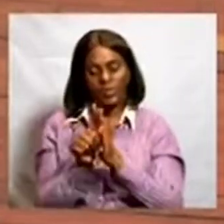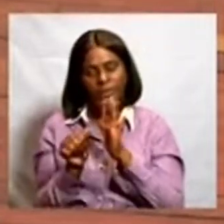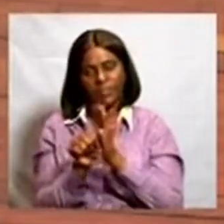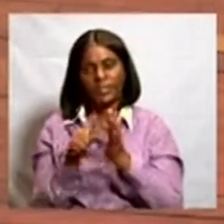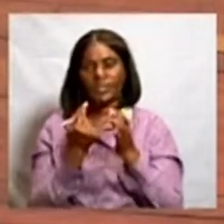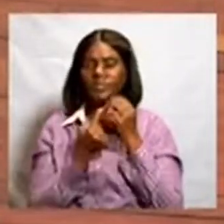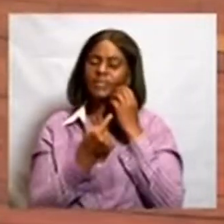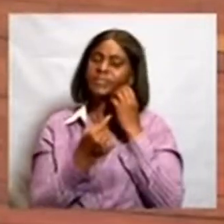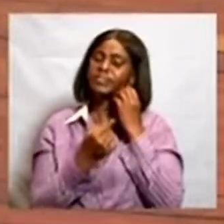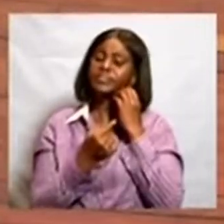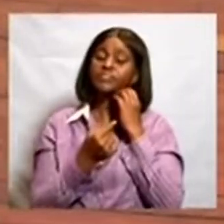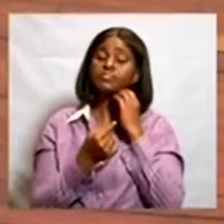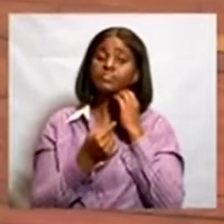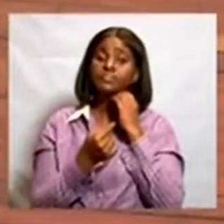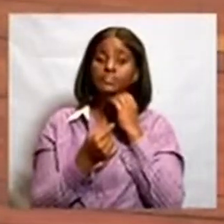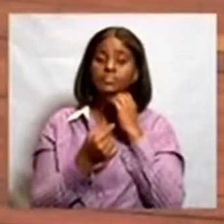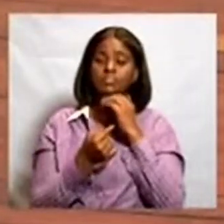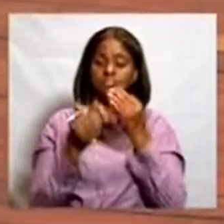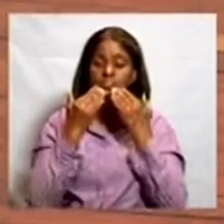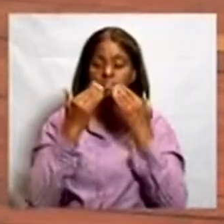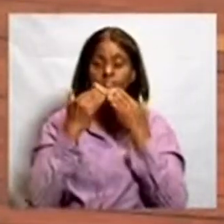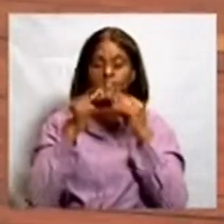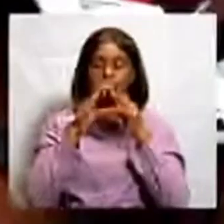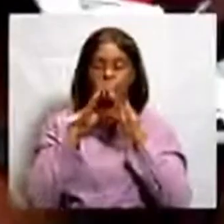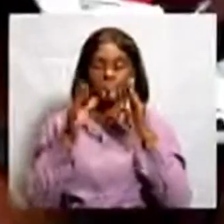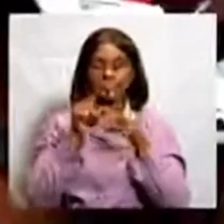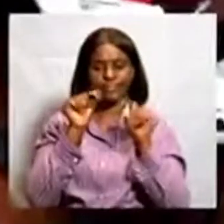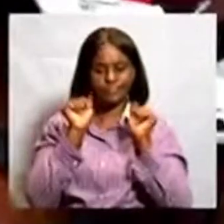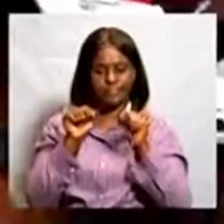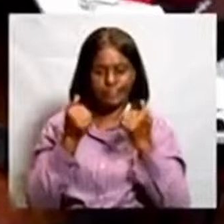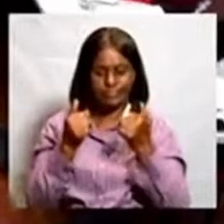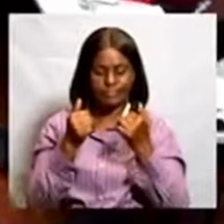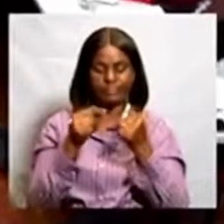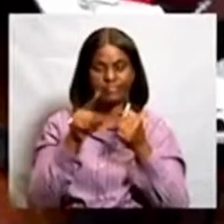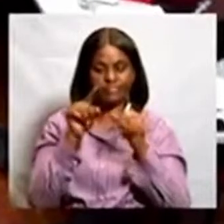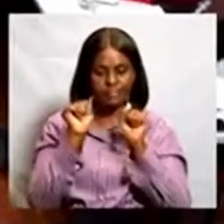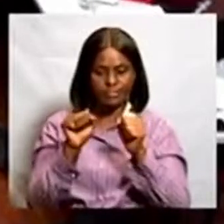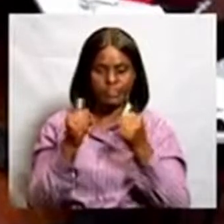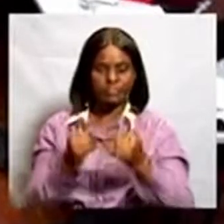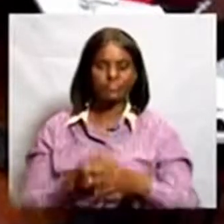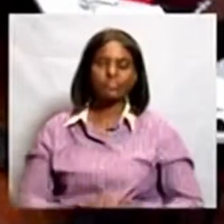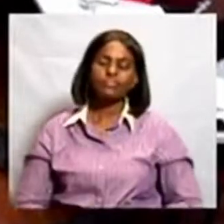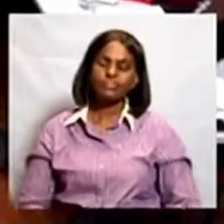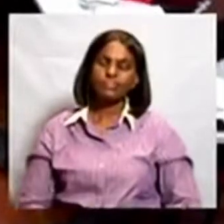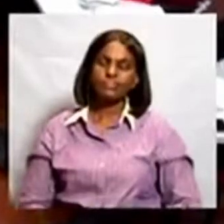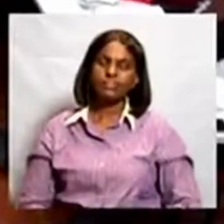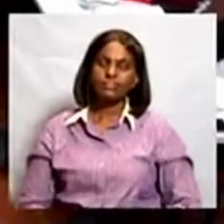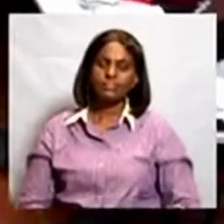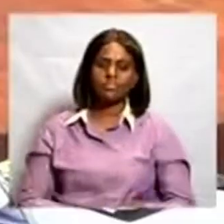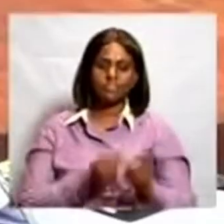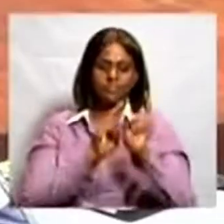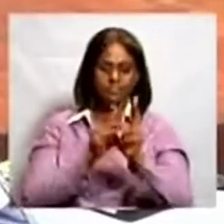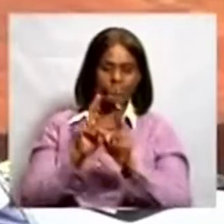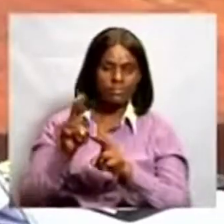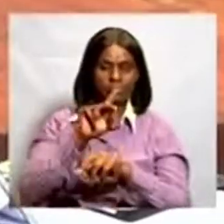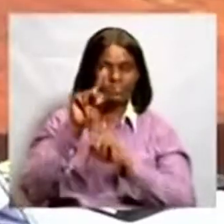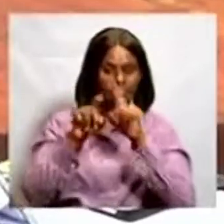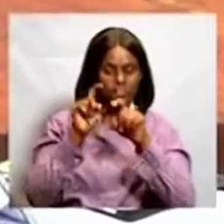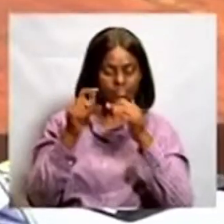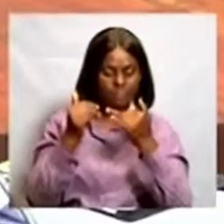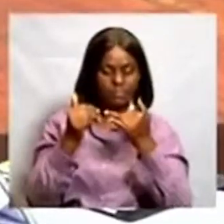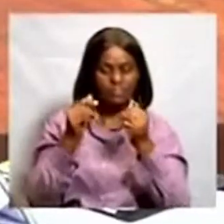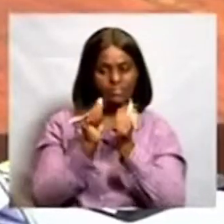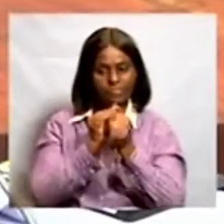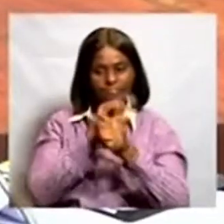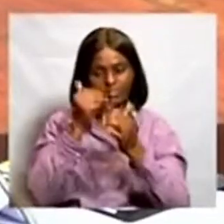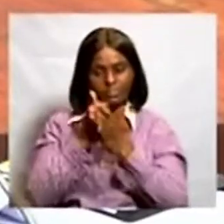Chair, I submit. Thank you very much. I think you may answer the questions now, the